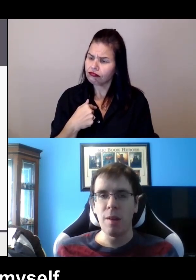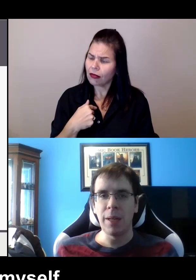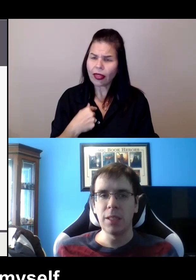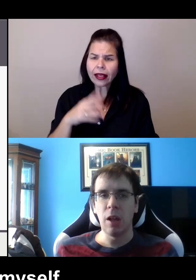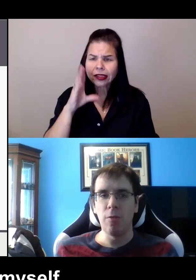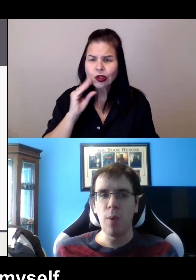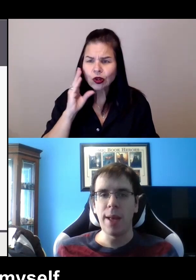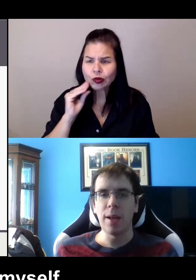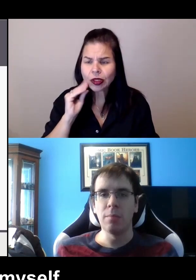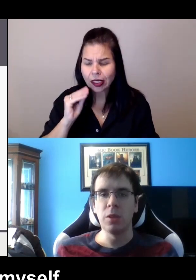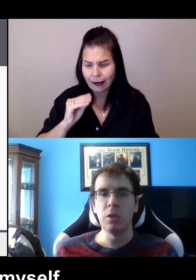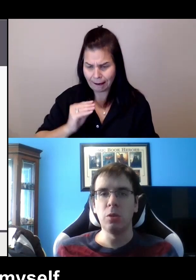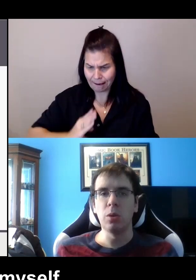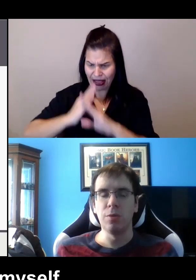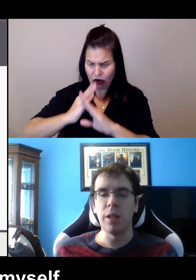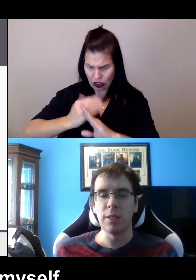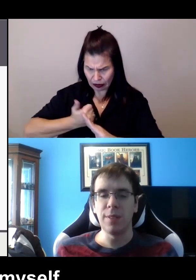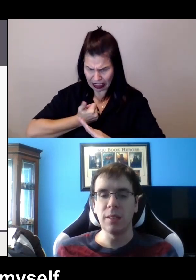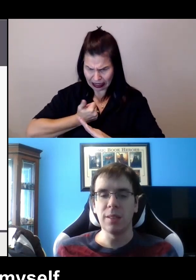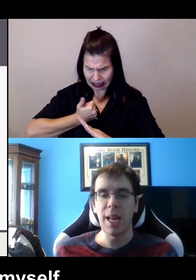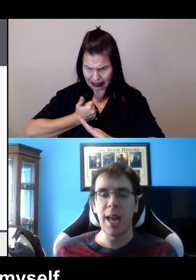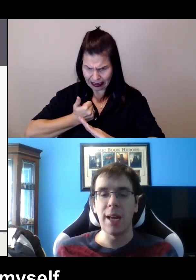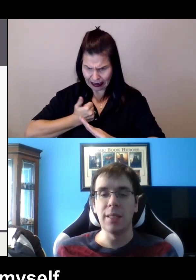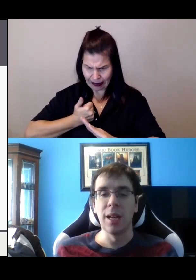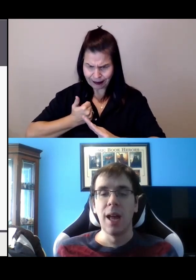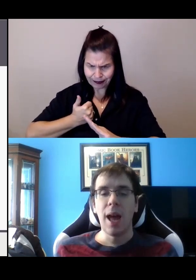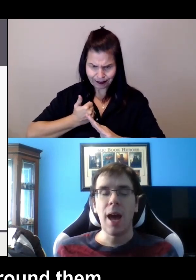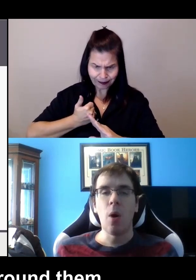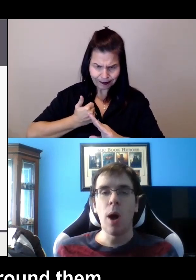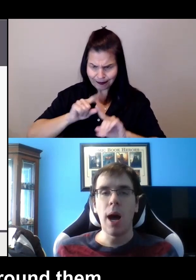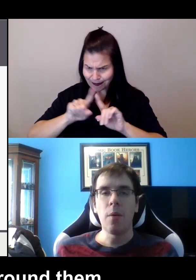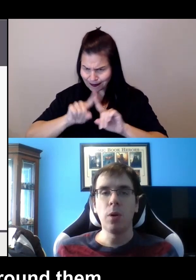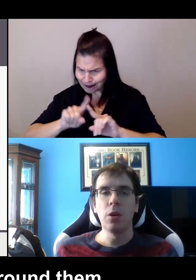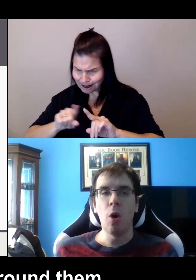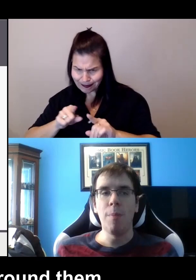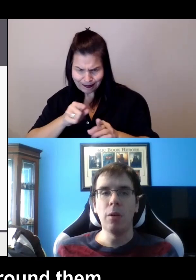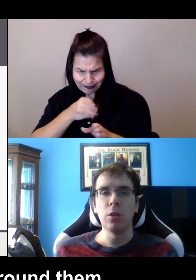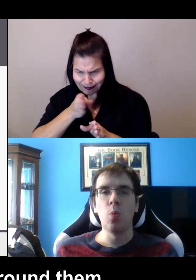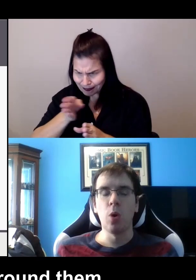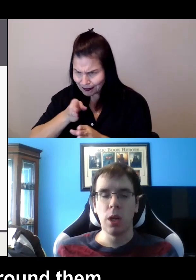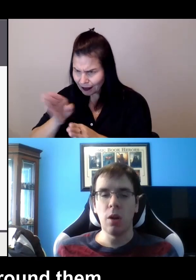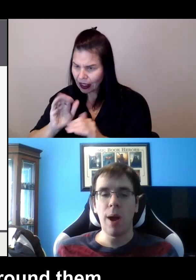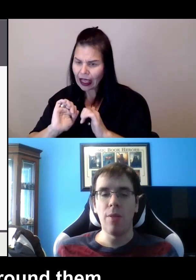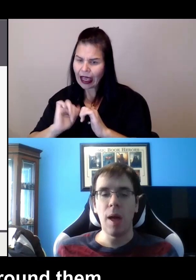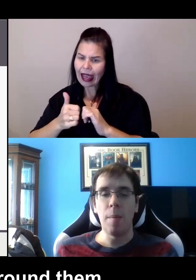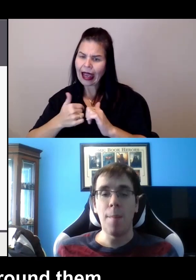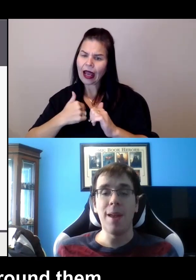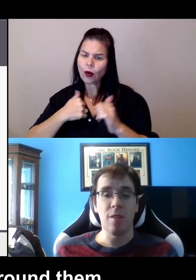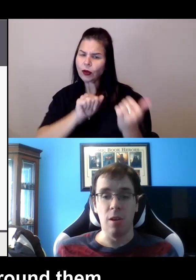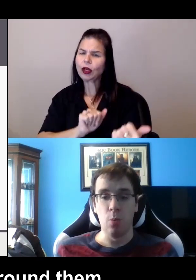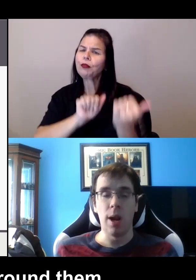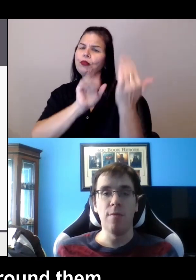have within myself when it comes to various fields and how I would go about working around